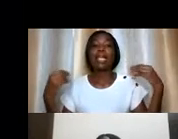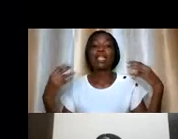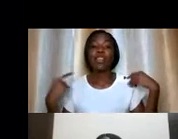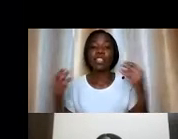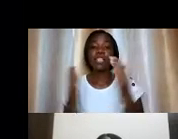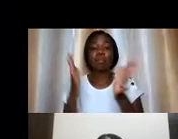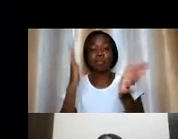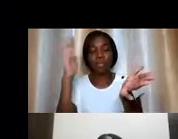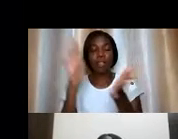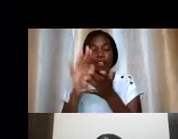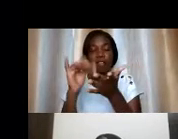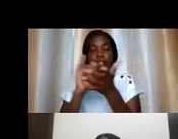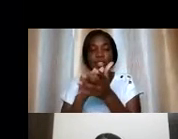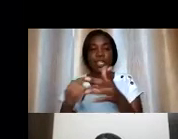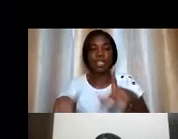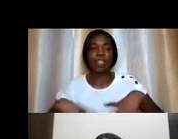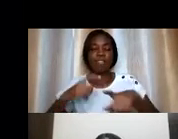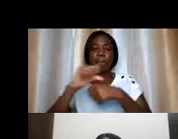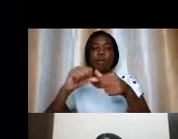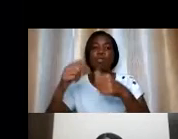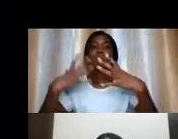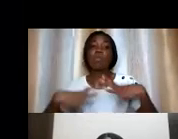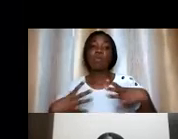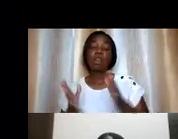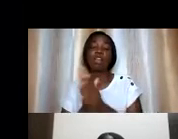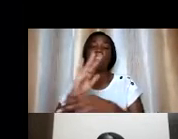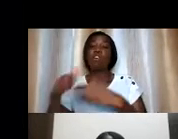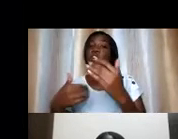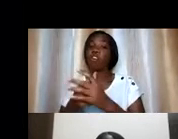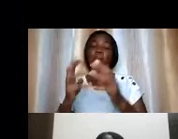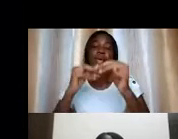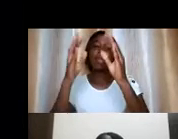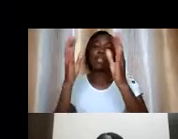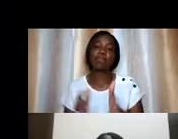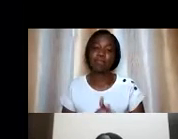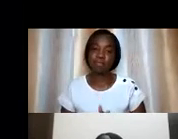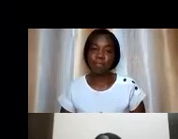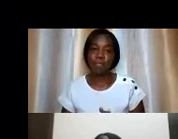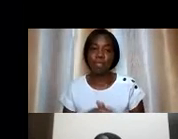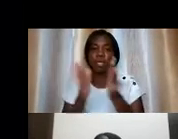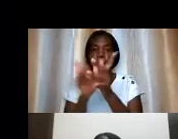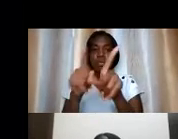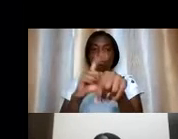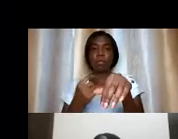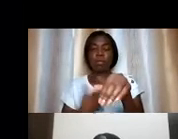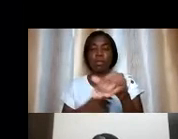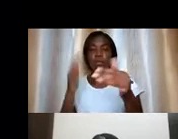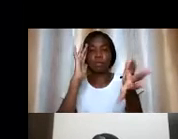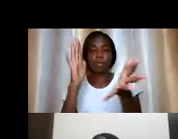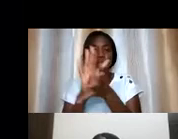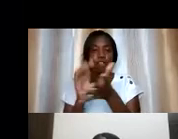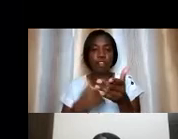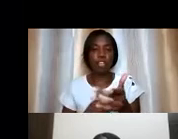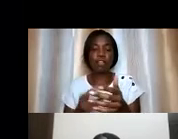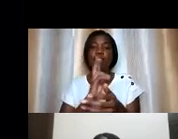is about people, and everyone is a manager wherever you are. We also believe that extraordinary results come from doing